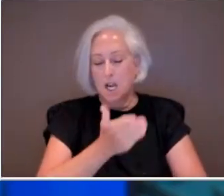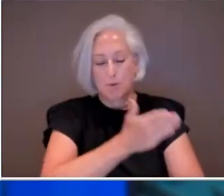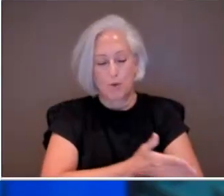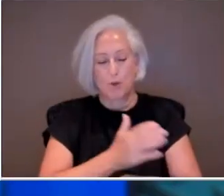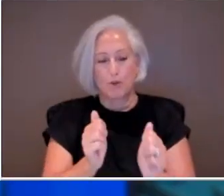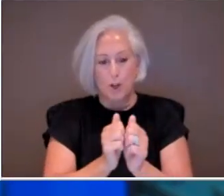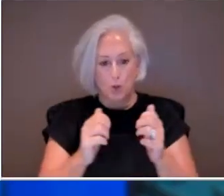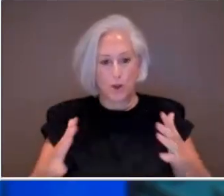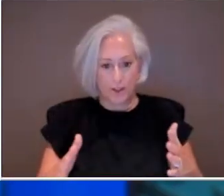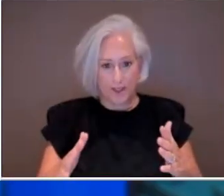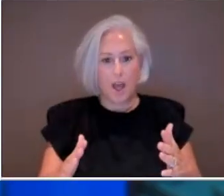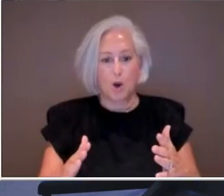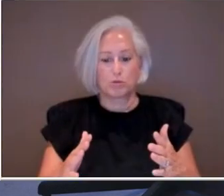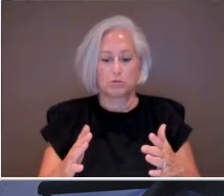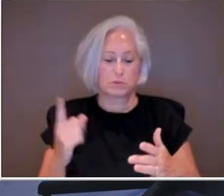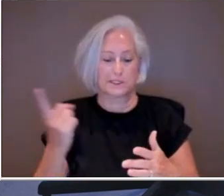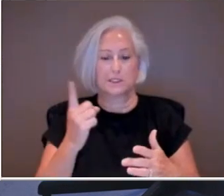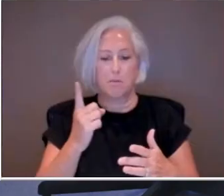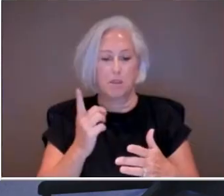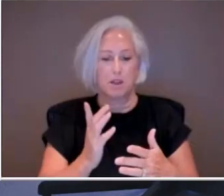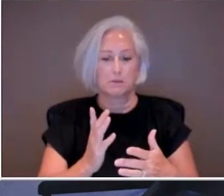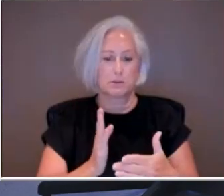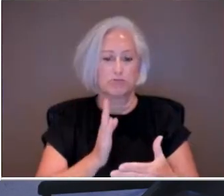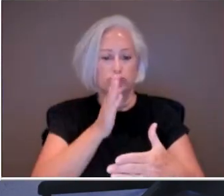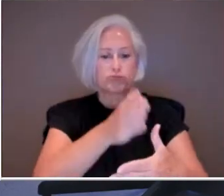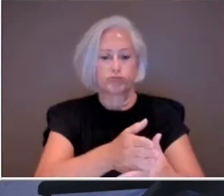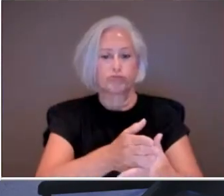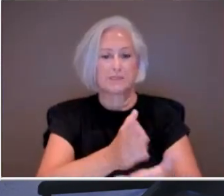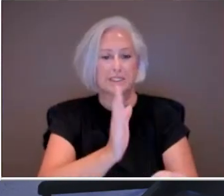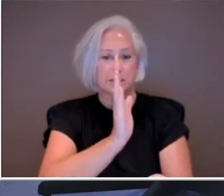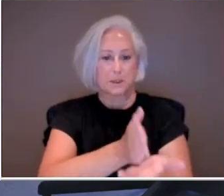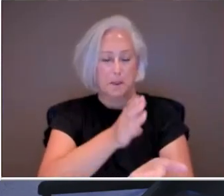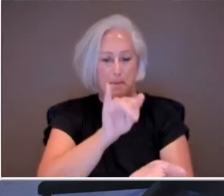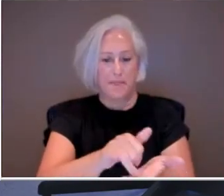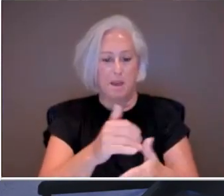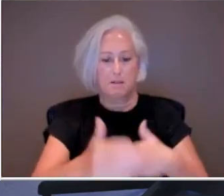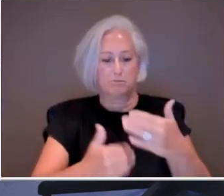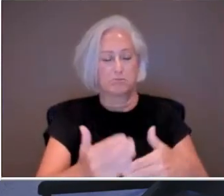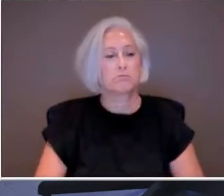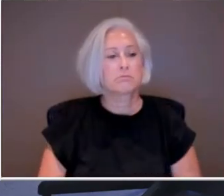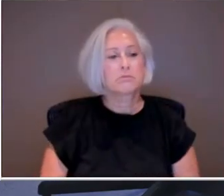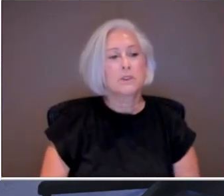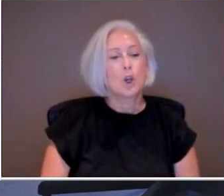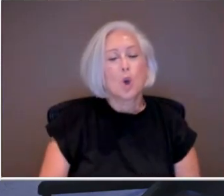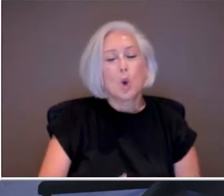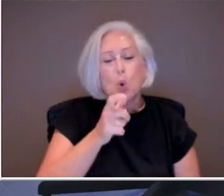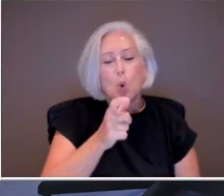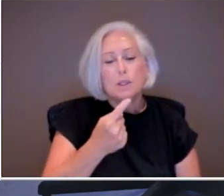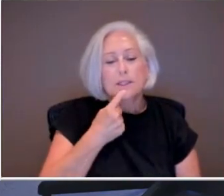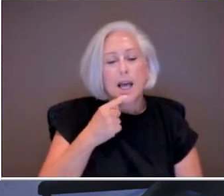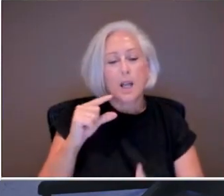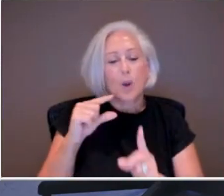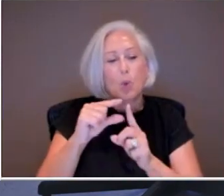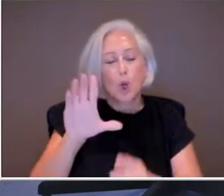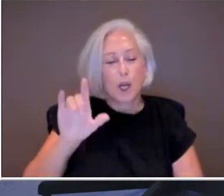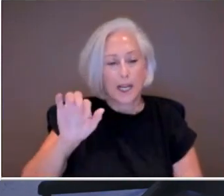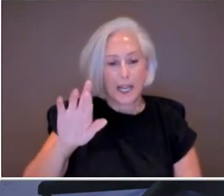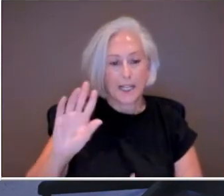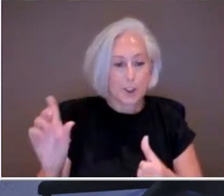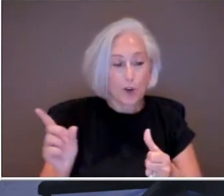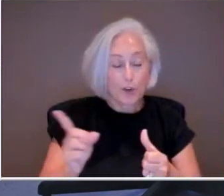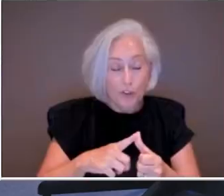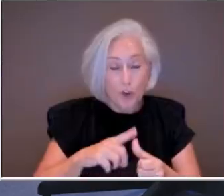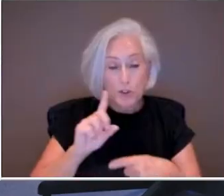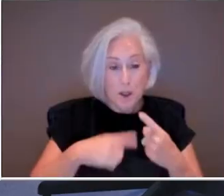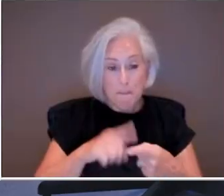significant intervention. Jennifer, who was it that first said the word cancer when they were talking to you about your